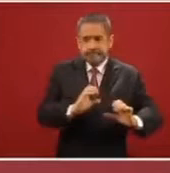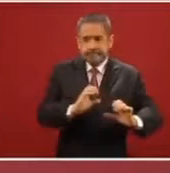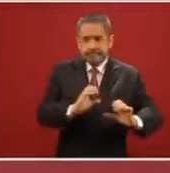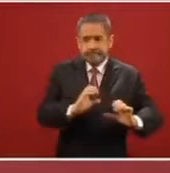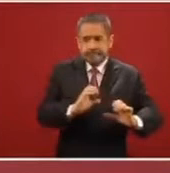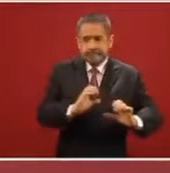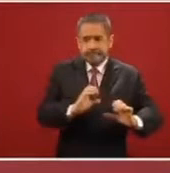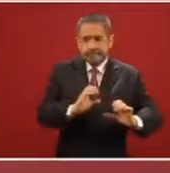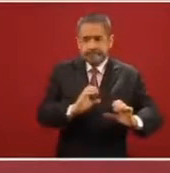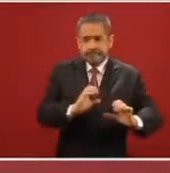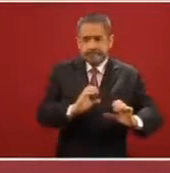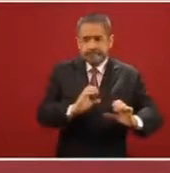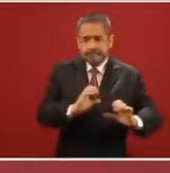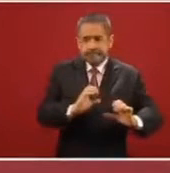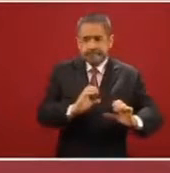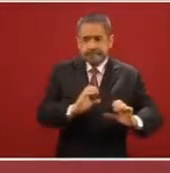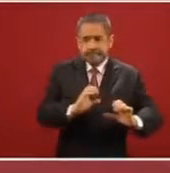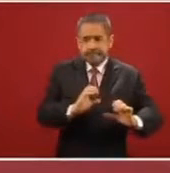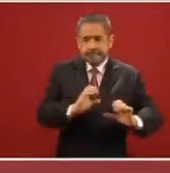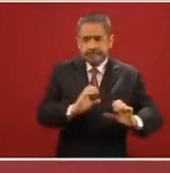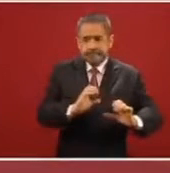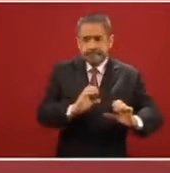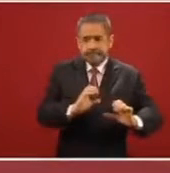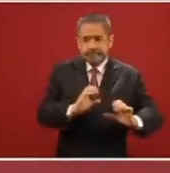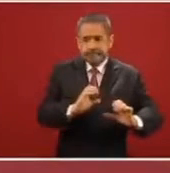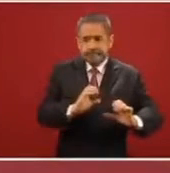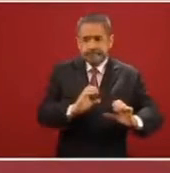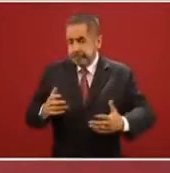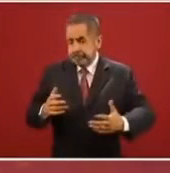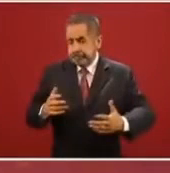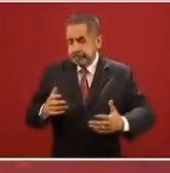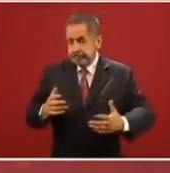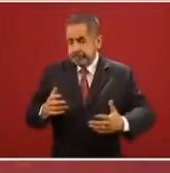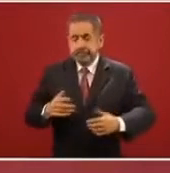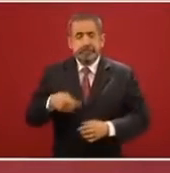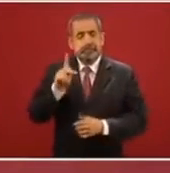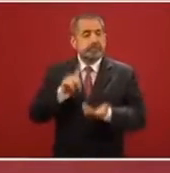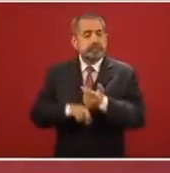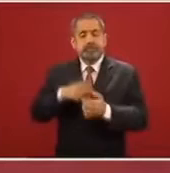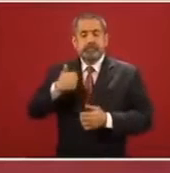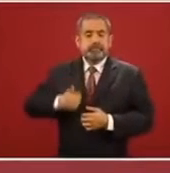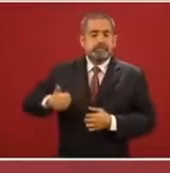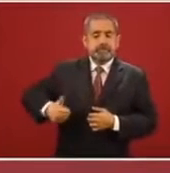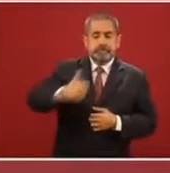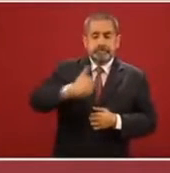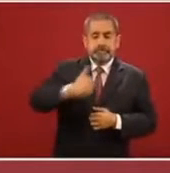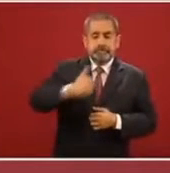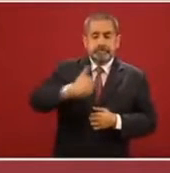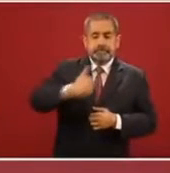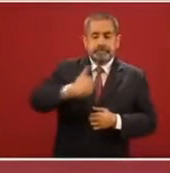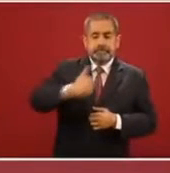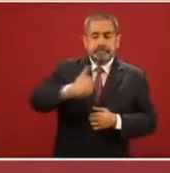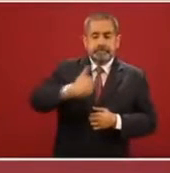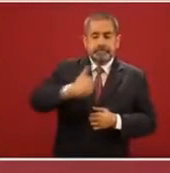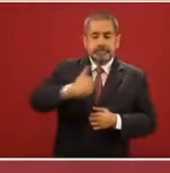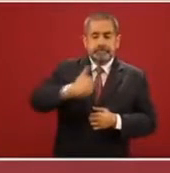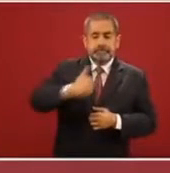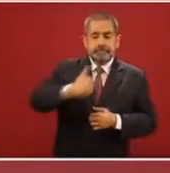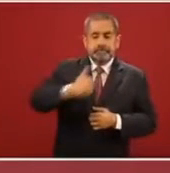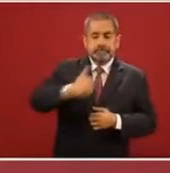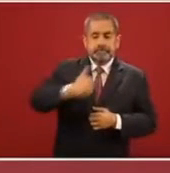that every country, or the measures that every country tiene distintas características, has